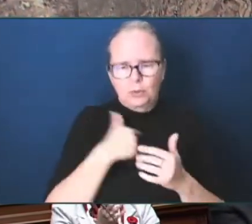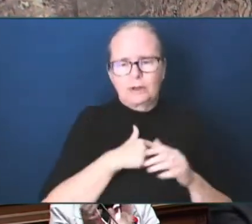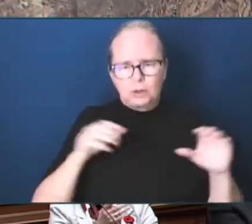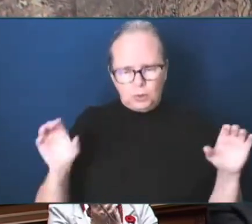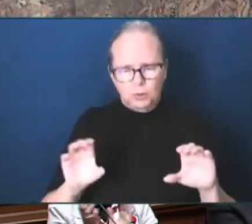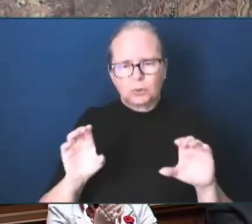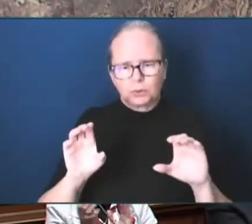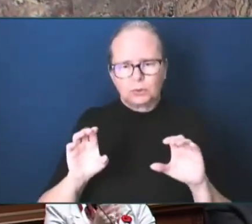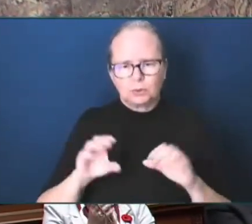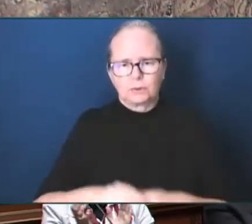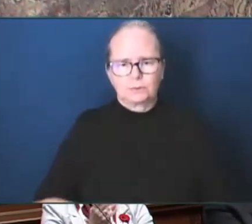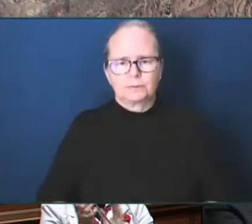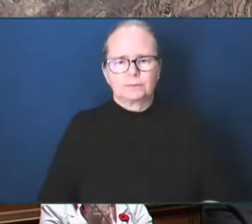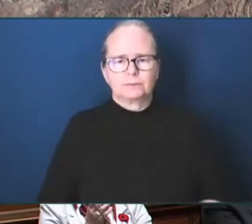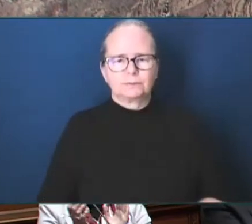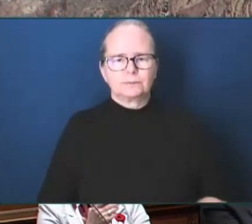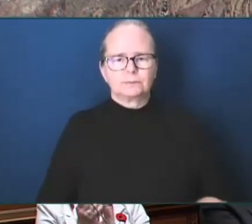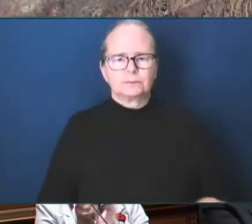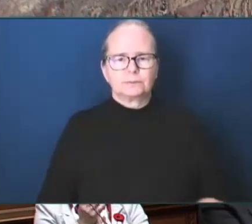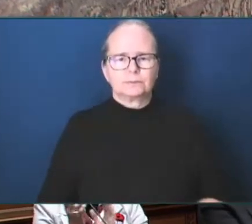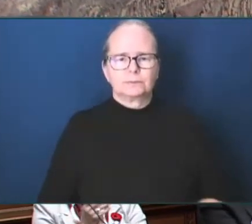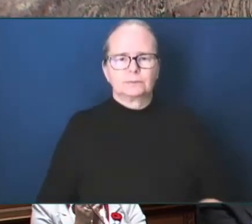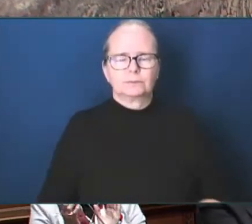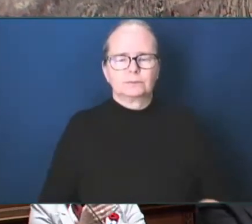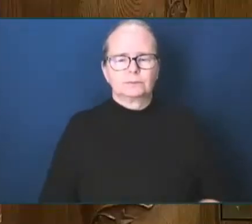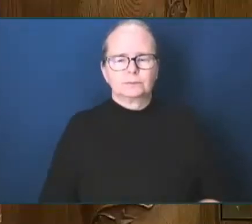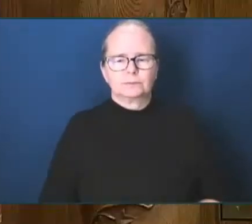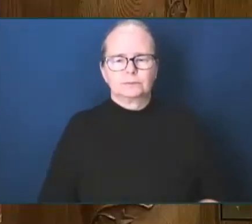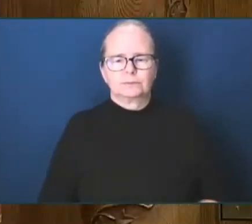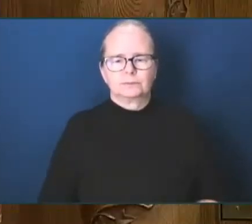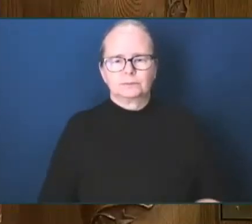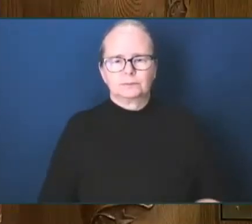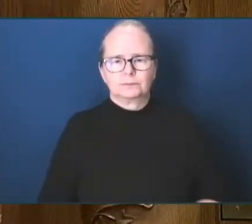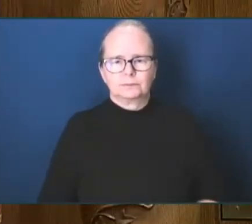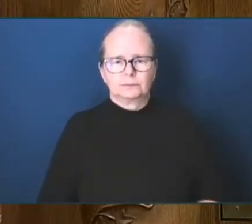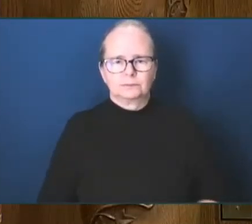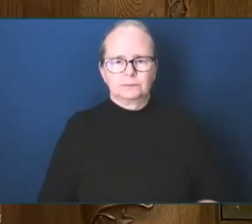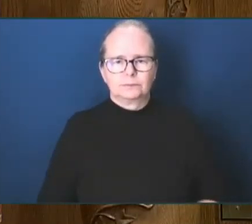The bell ends question period.